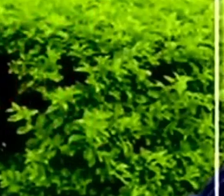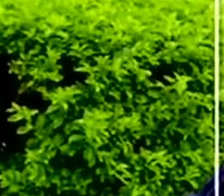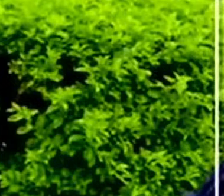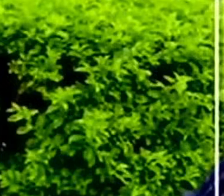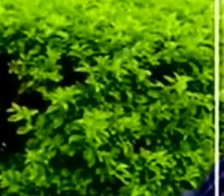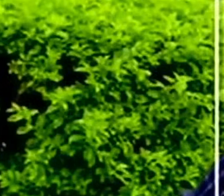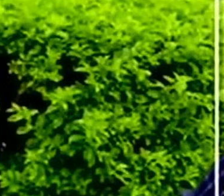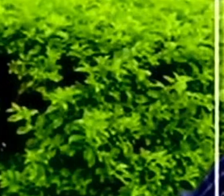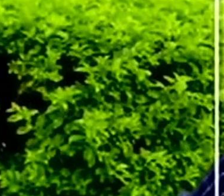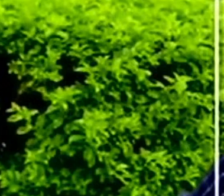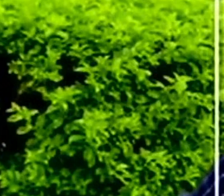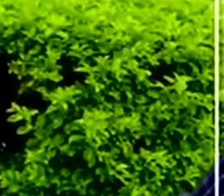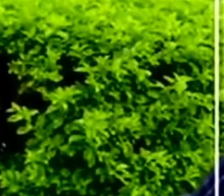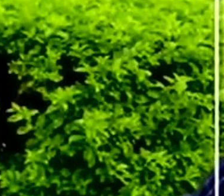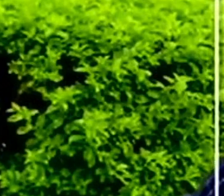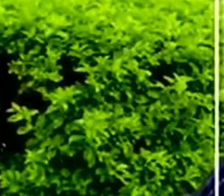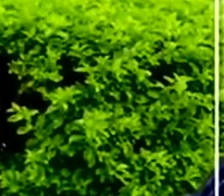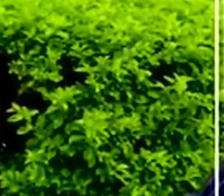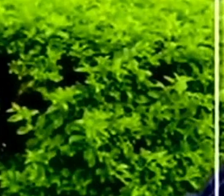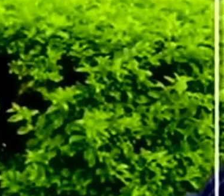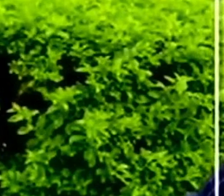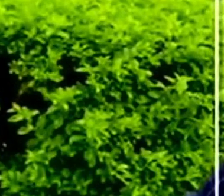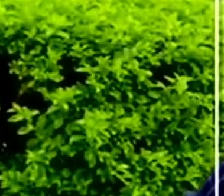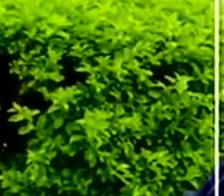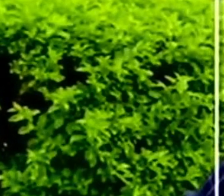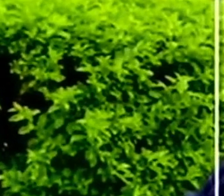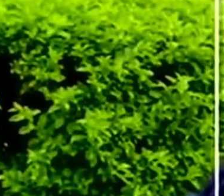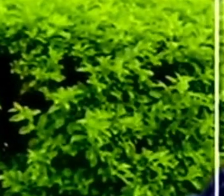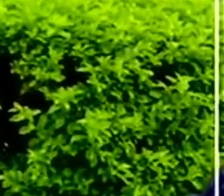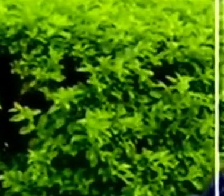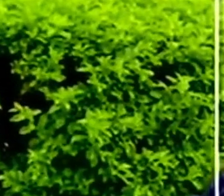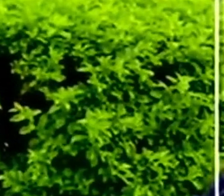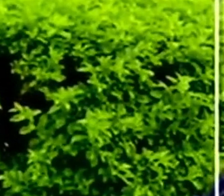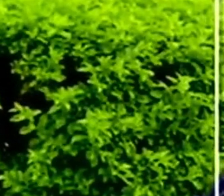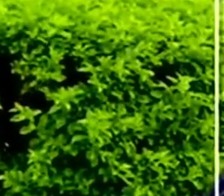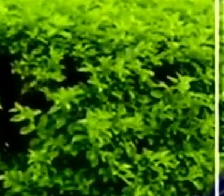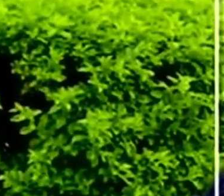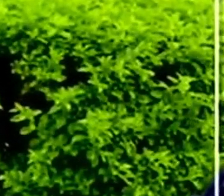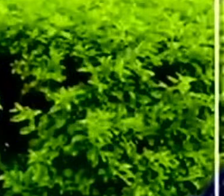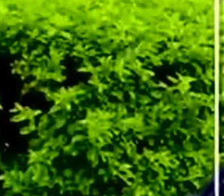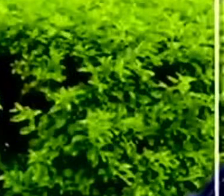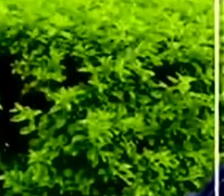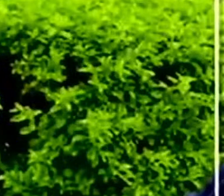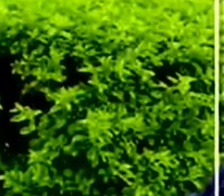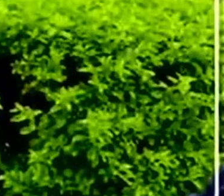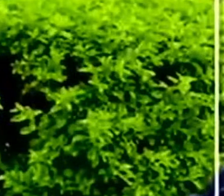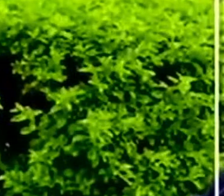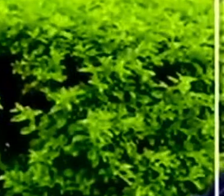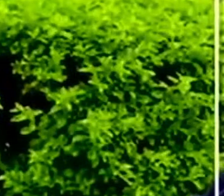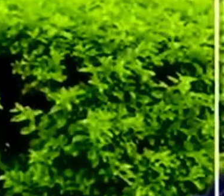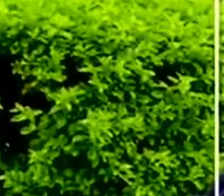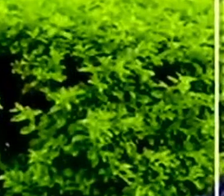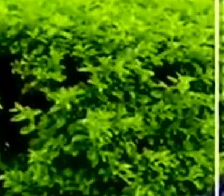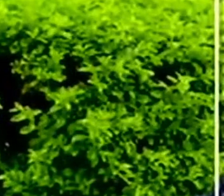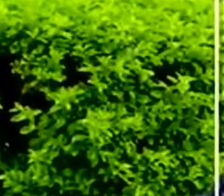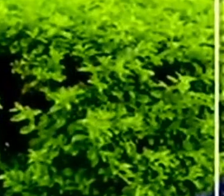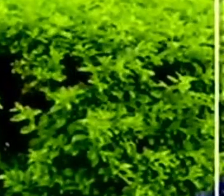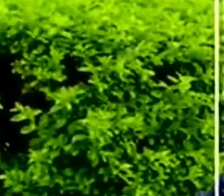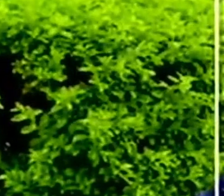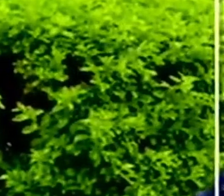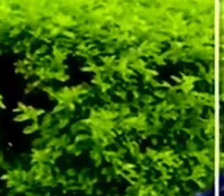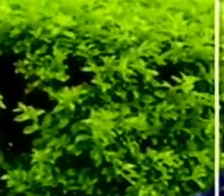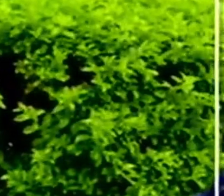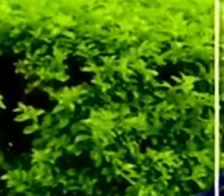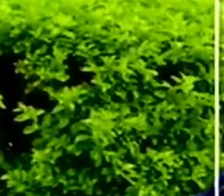the designs for the greatest road from Luangwa Bridge up to Mwami border, Mongu Senanga